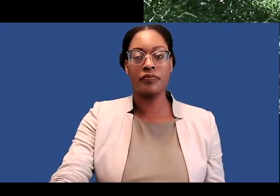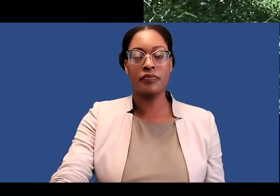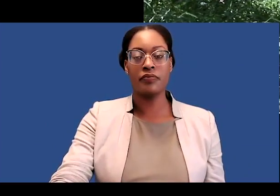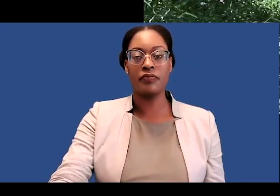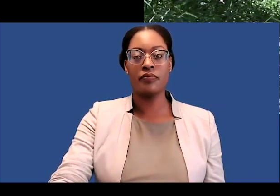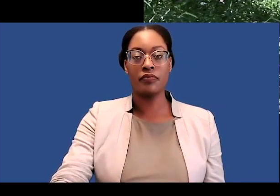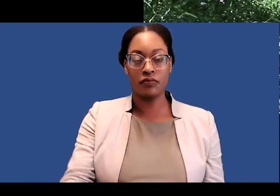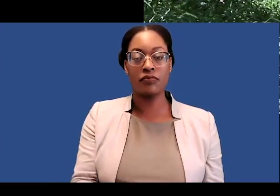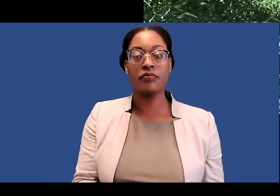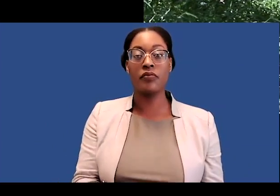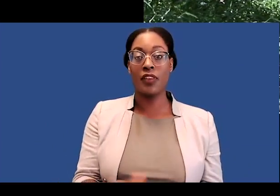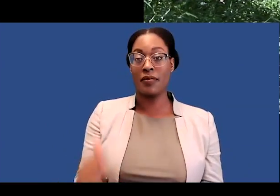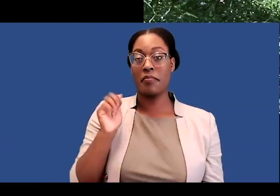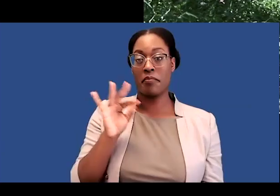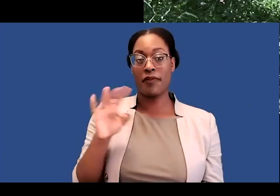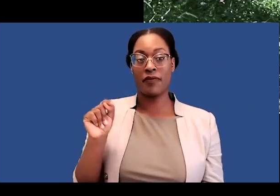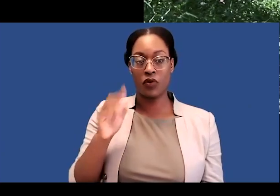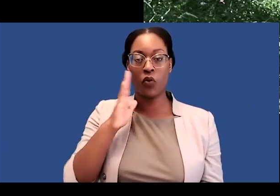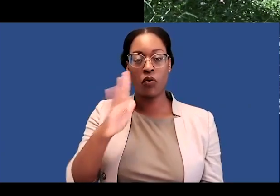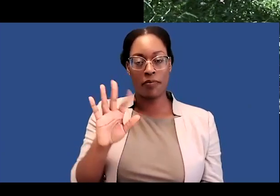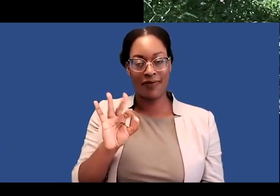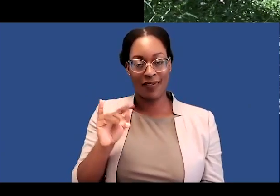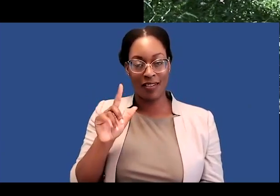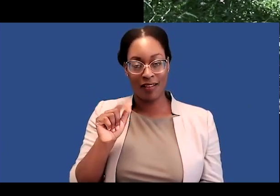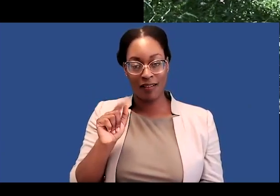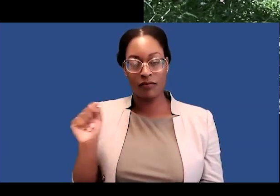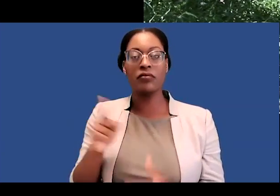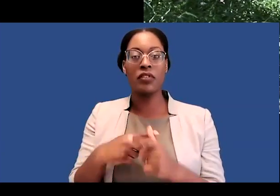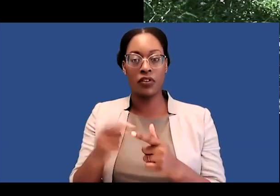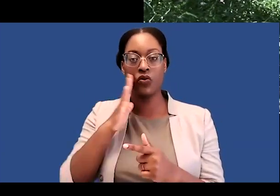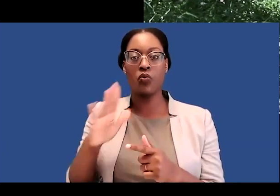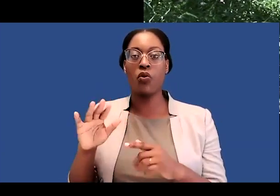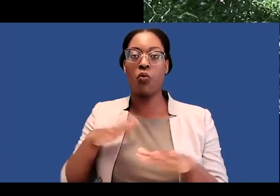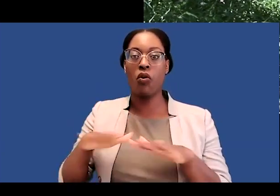Flatten that back foot, walk it back towards your center, then back to your left.